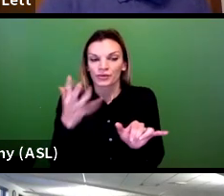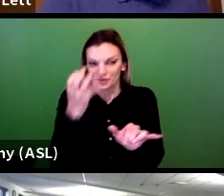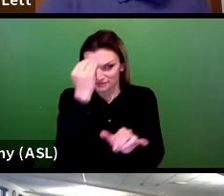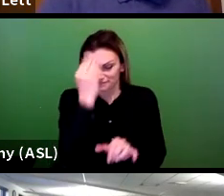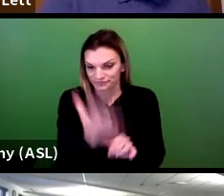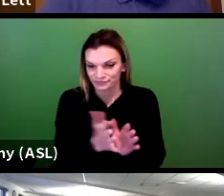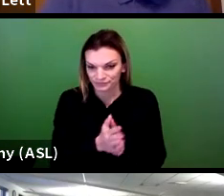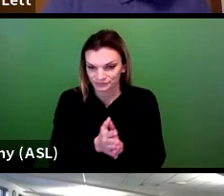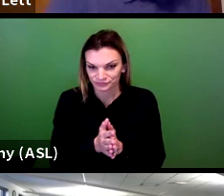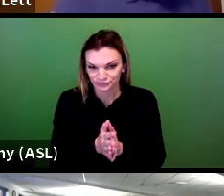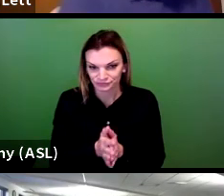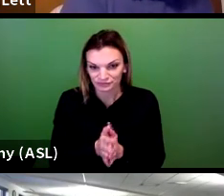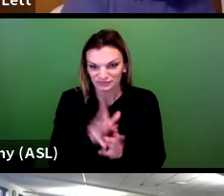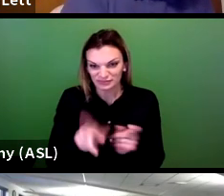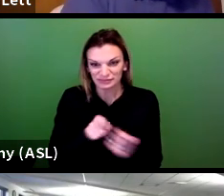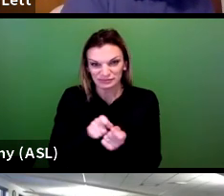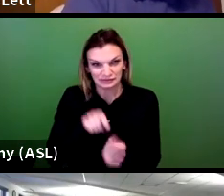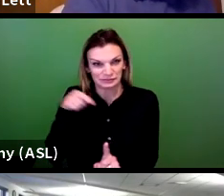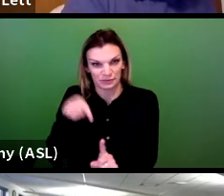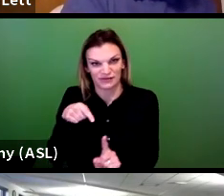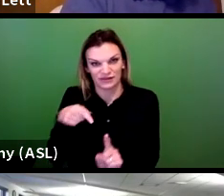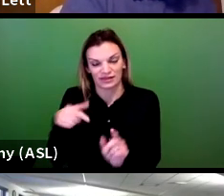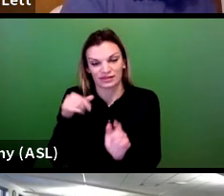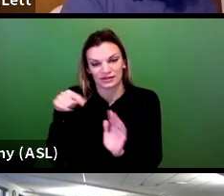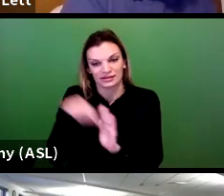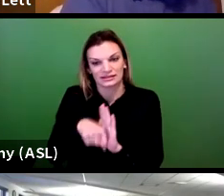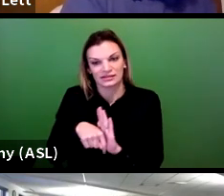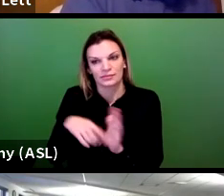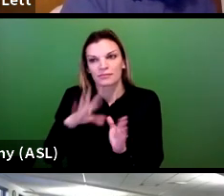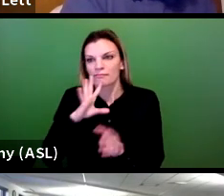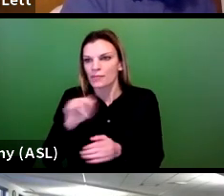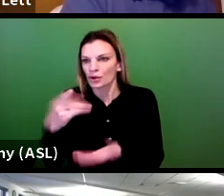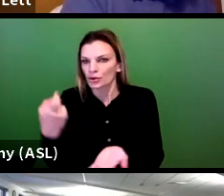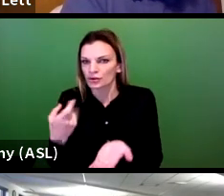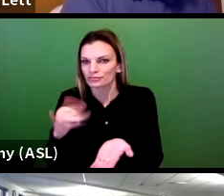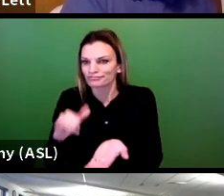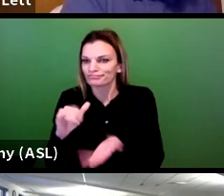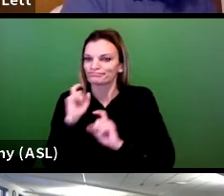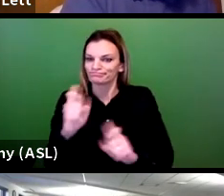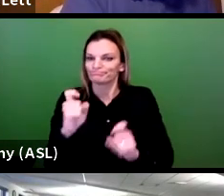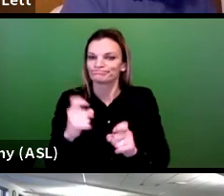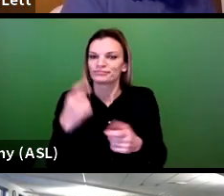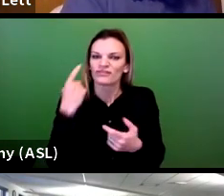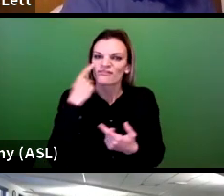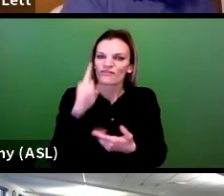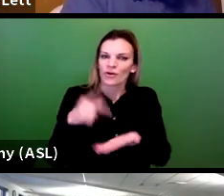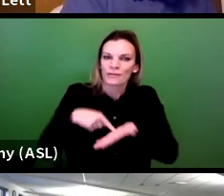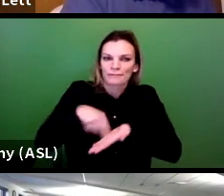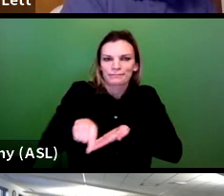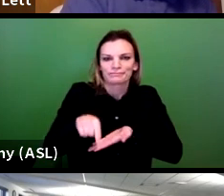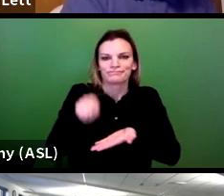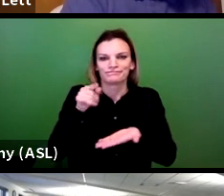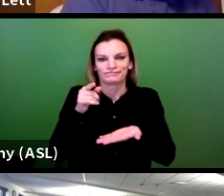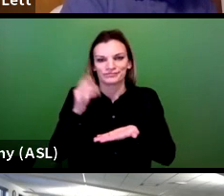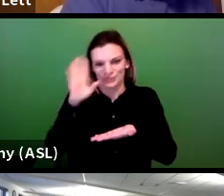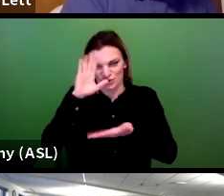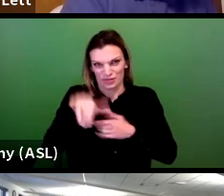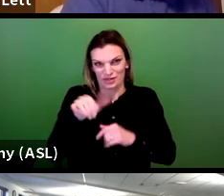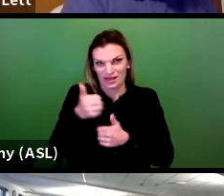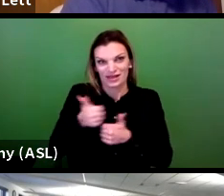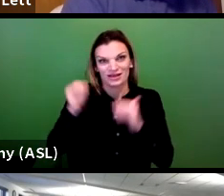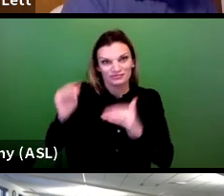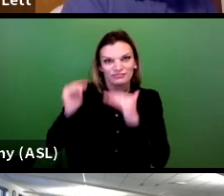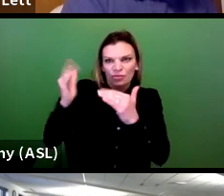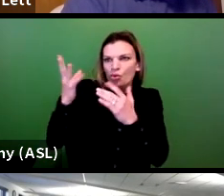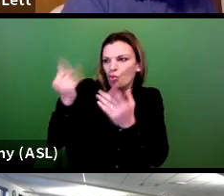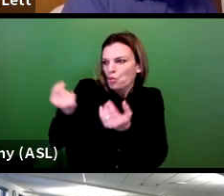working on the specific details of how your compensation will work administratively and plan to have clarity on